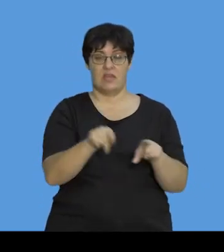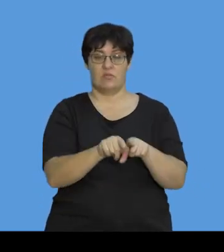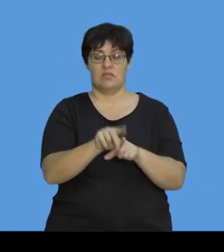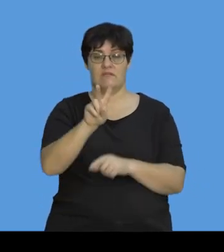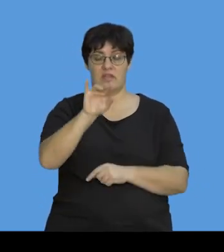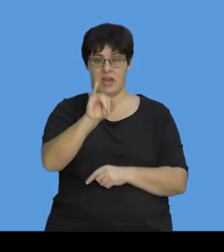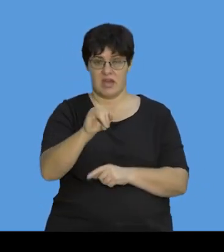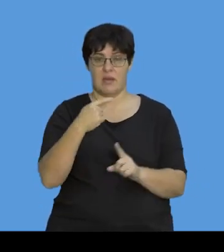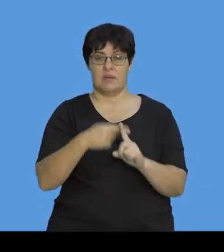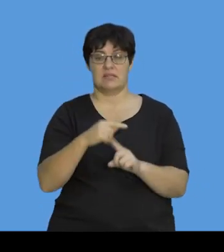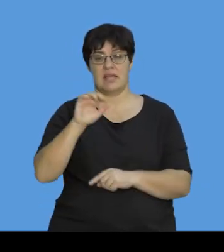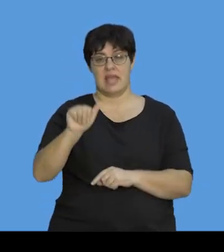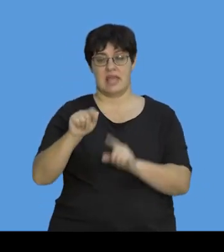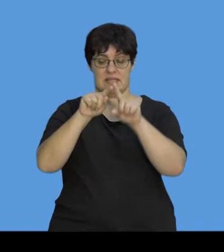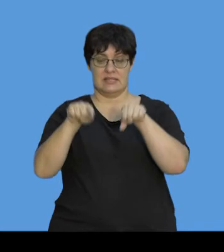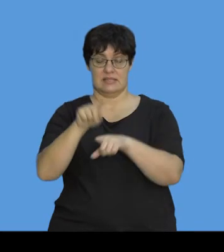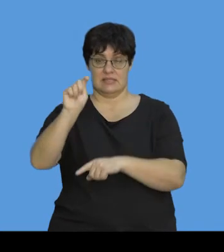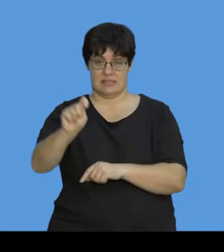VI plus A delta T.